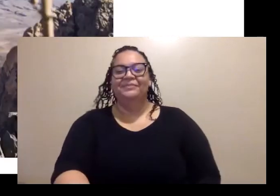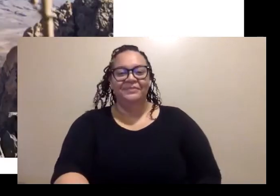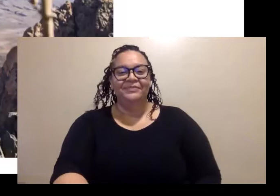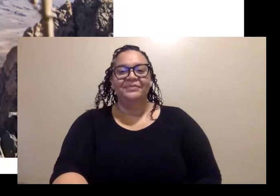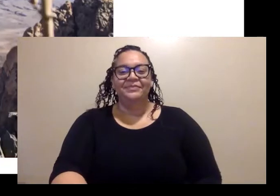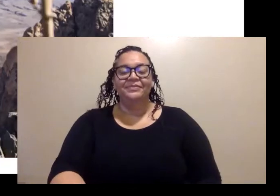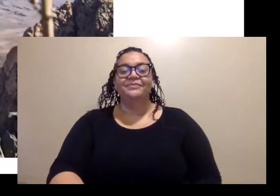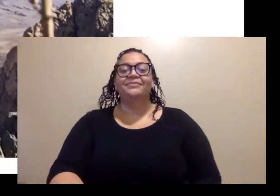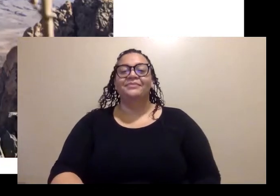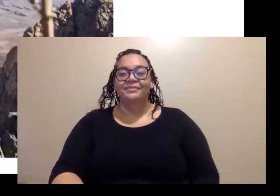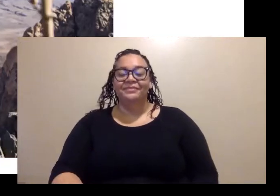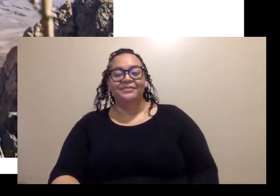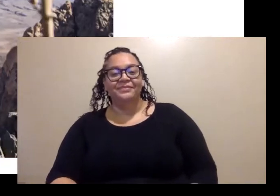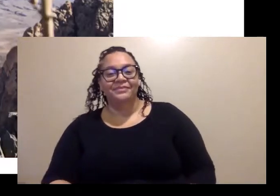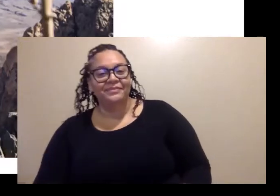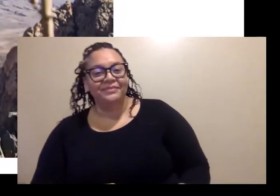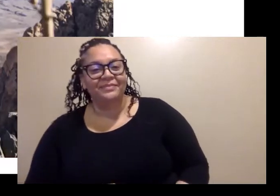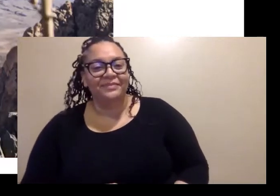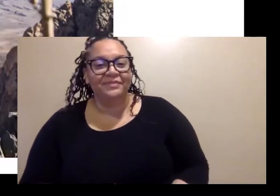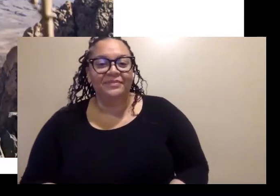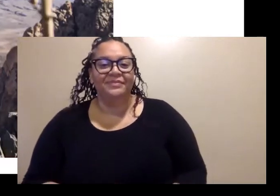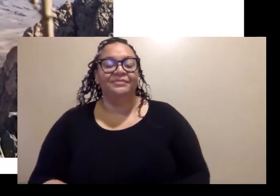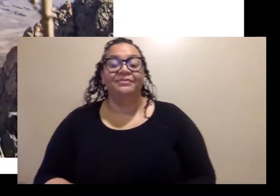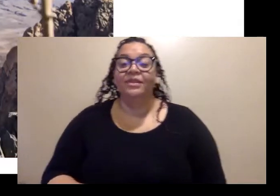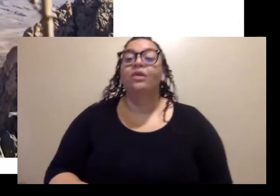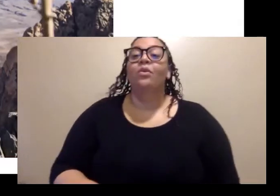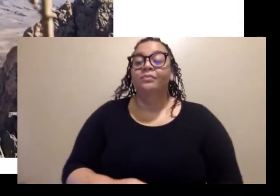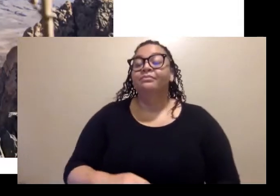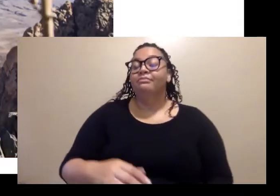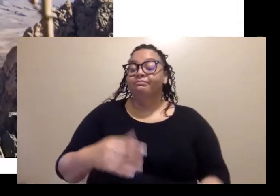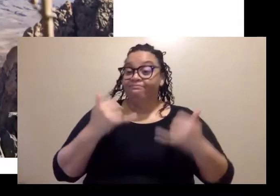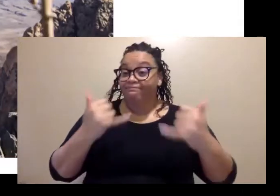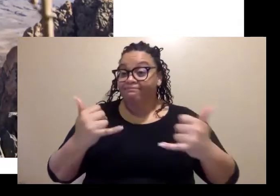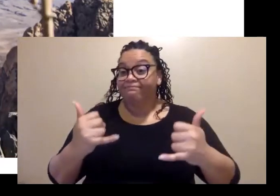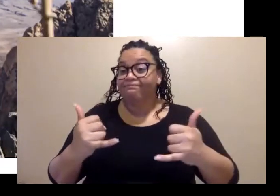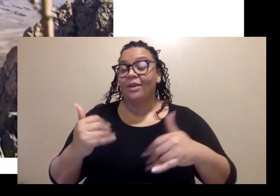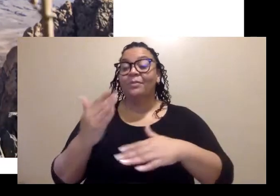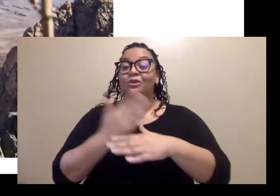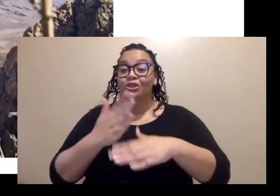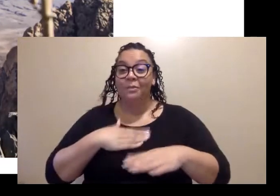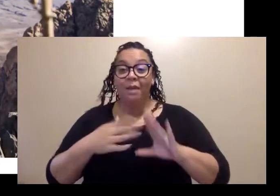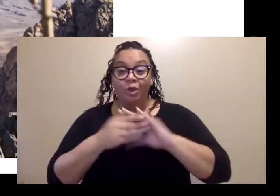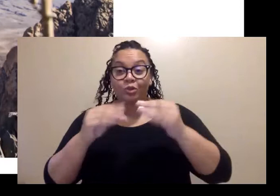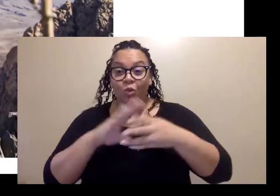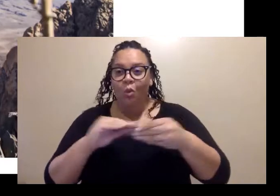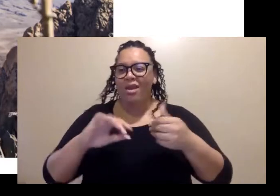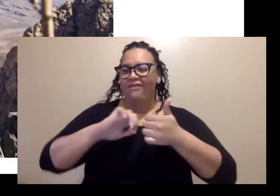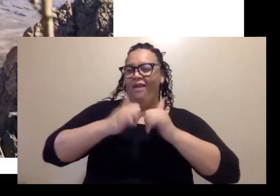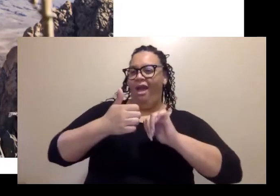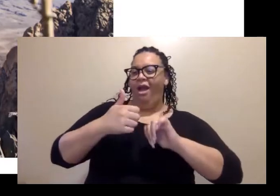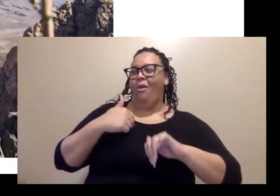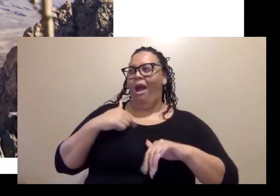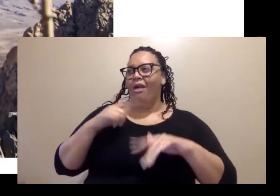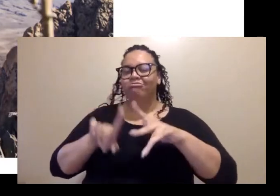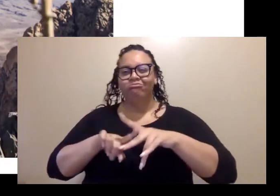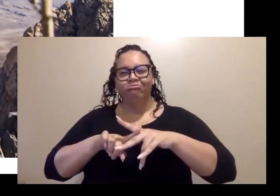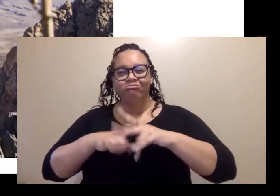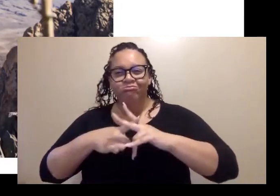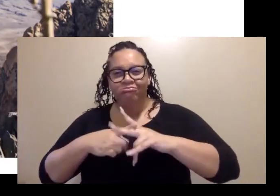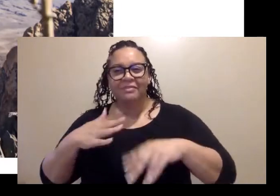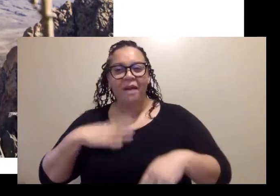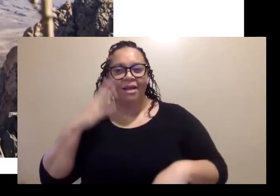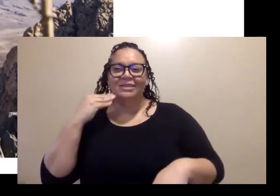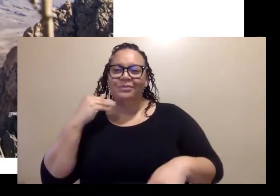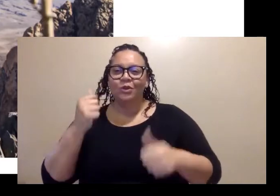So with that, I'm going to share my story of just how I began my experience with the